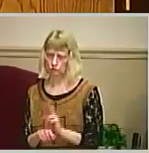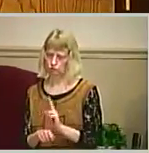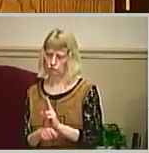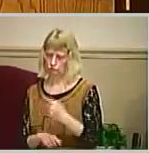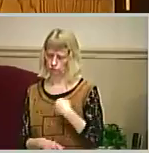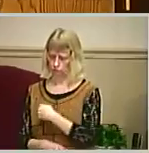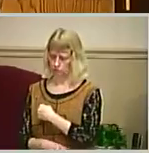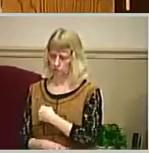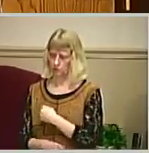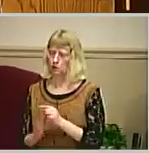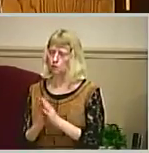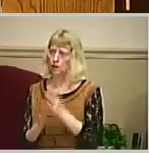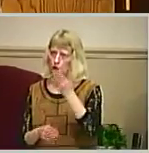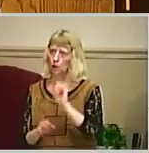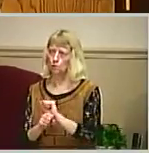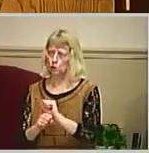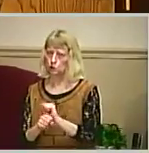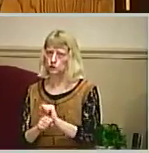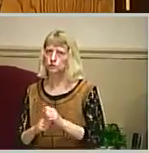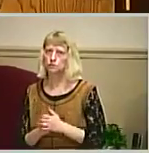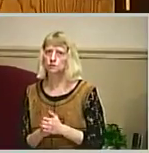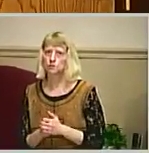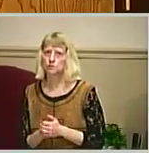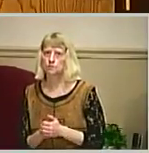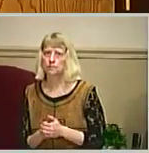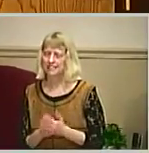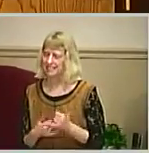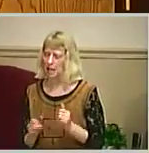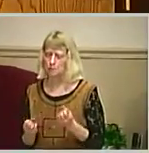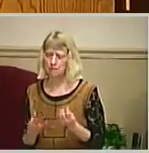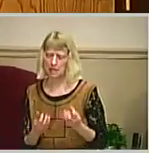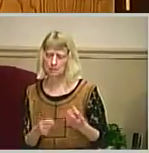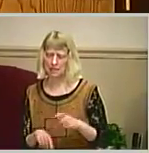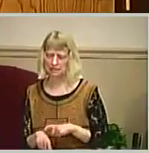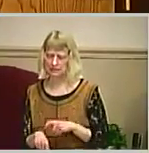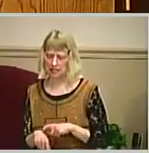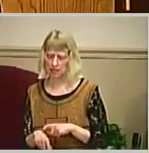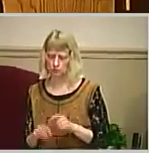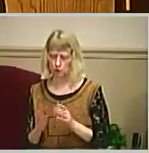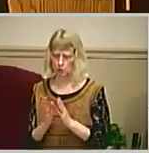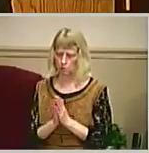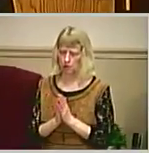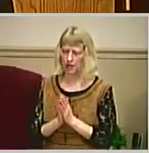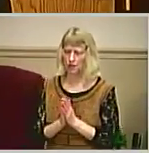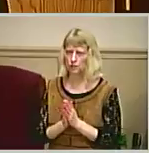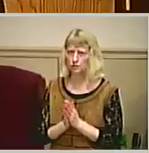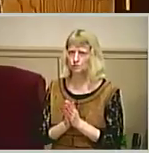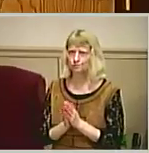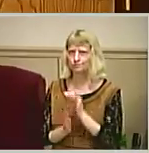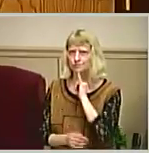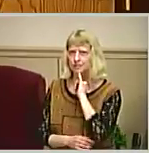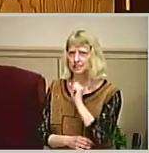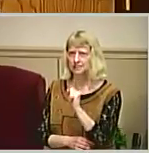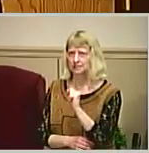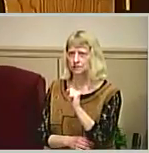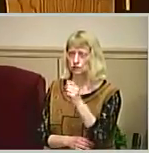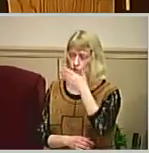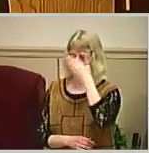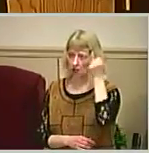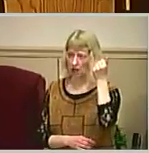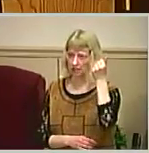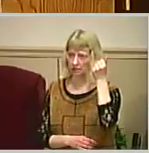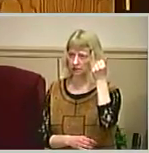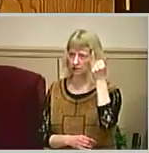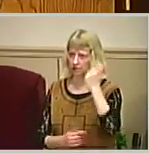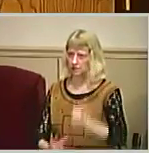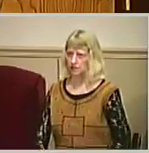we pray, God works. And yet so many times we see that prayer is so forgotten